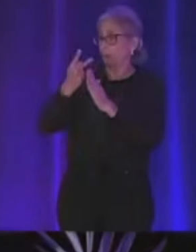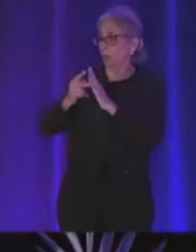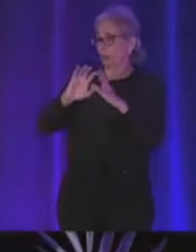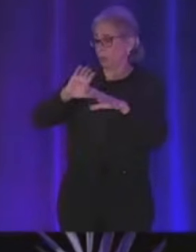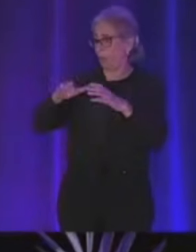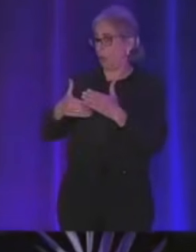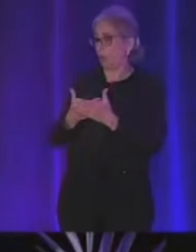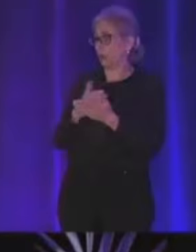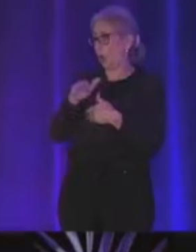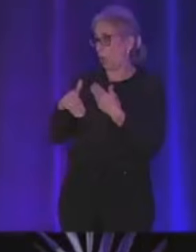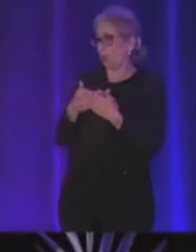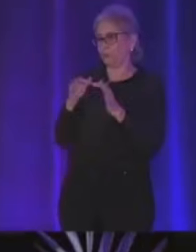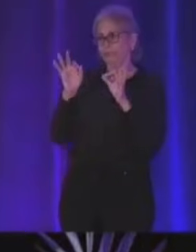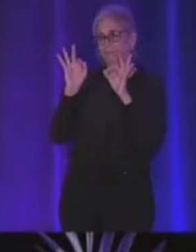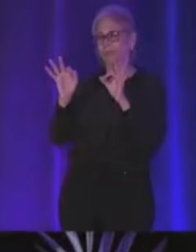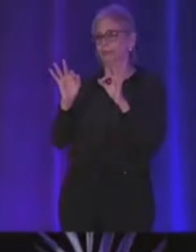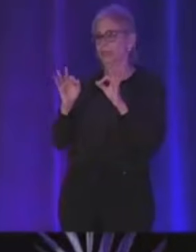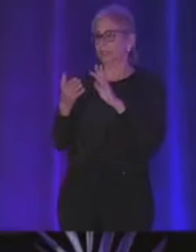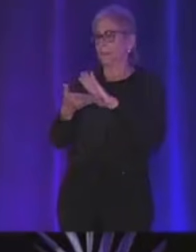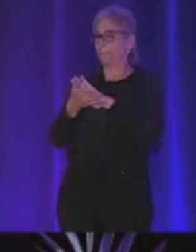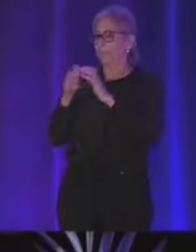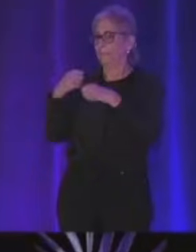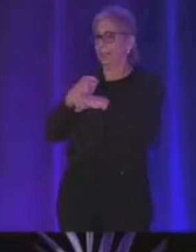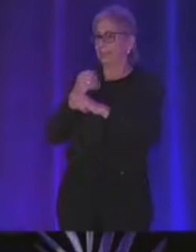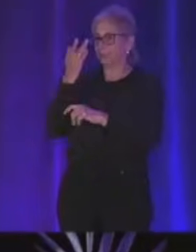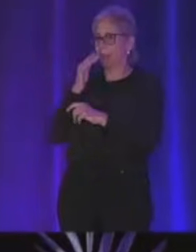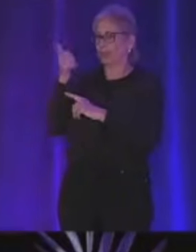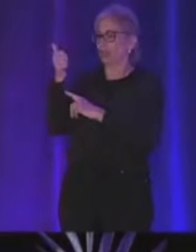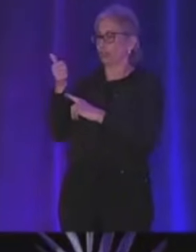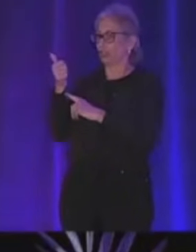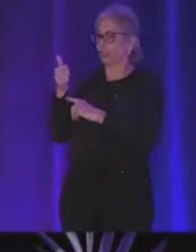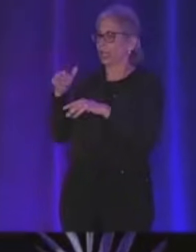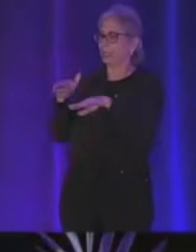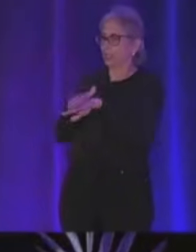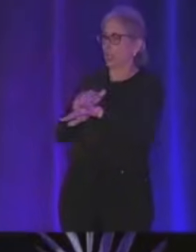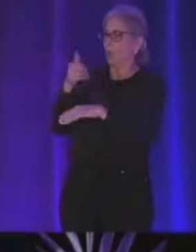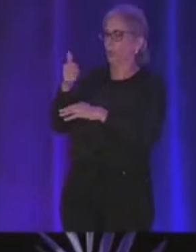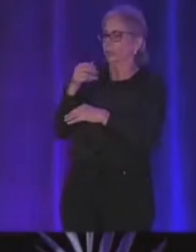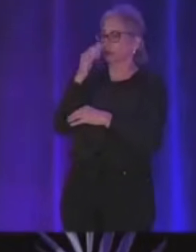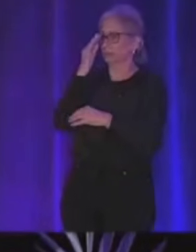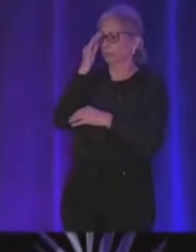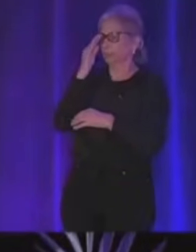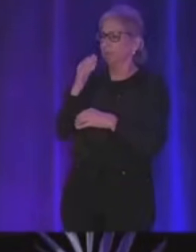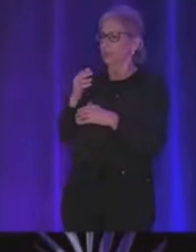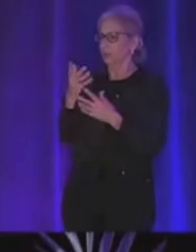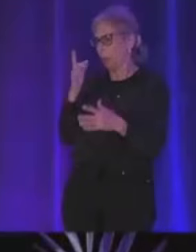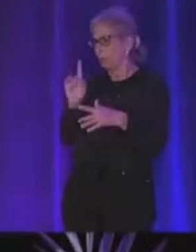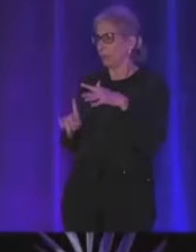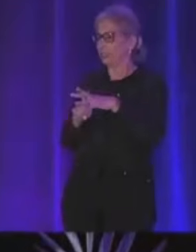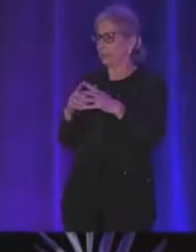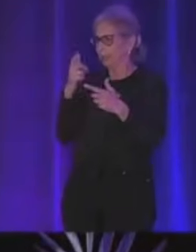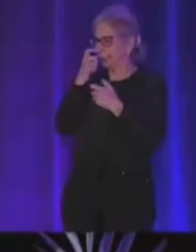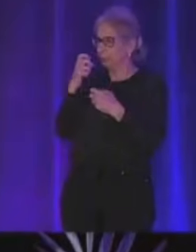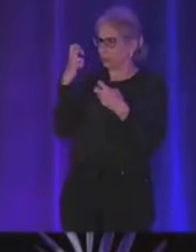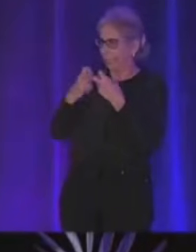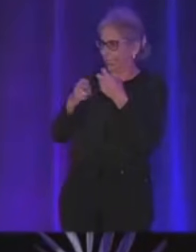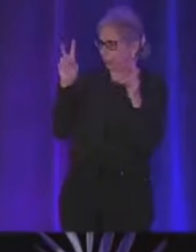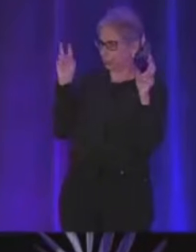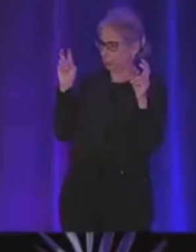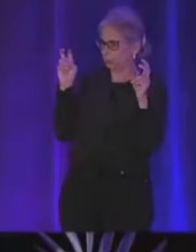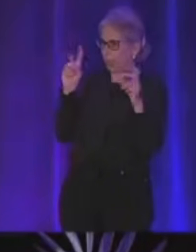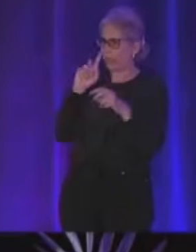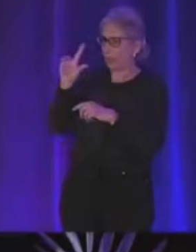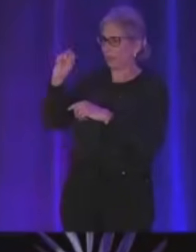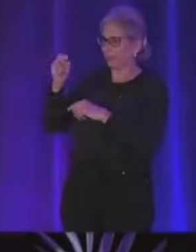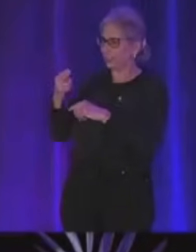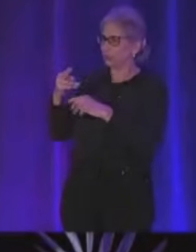kumbaya, which makes it much smarter, but much slower. Which brings up an interesting issue because I thought linters are awesome,